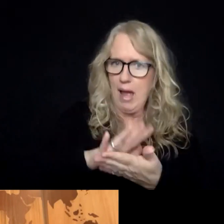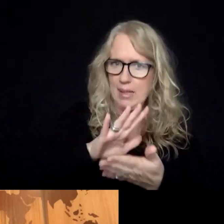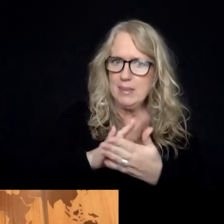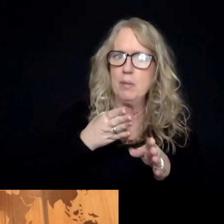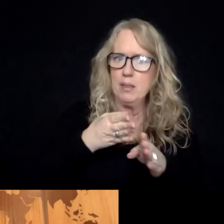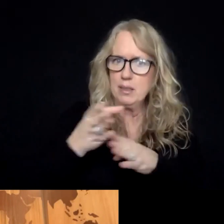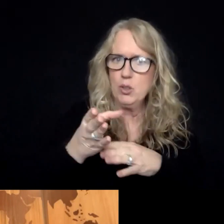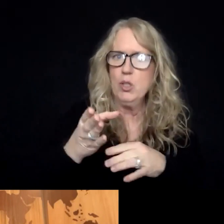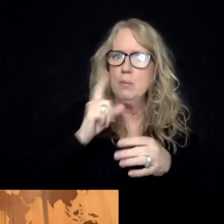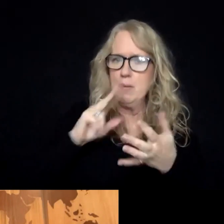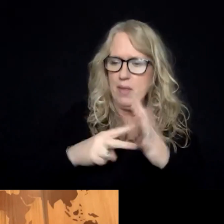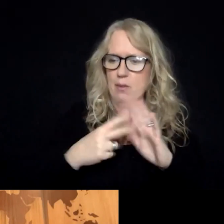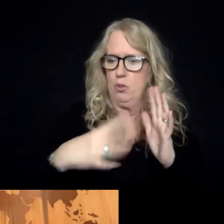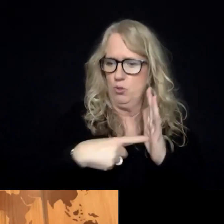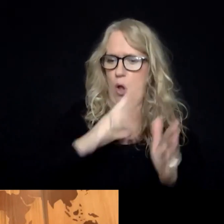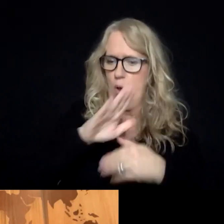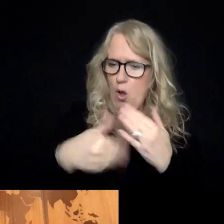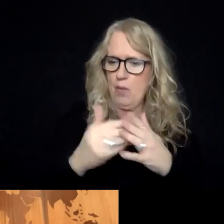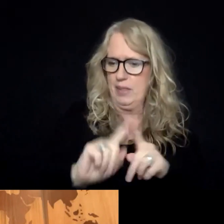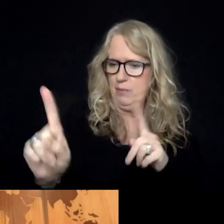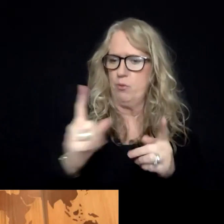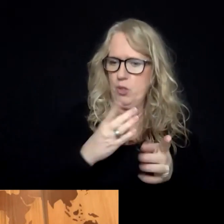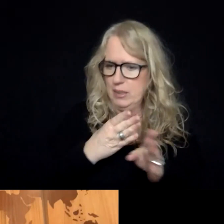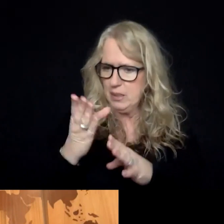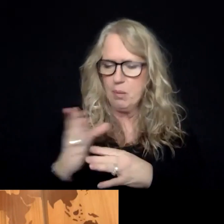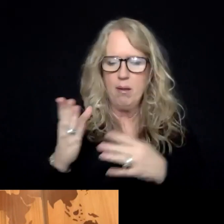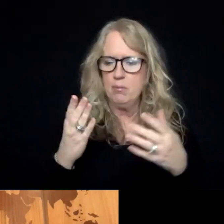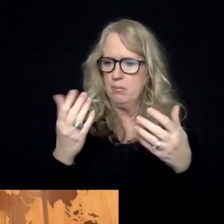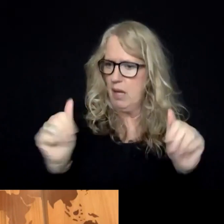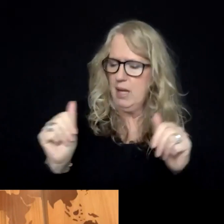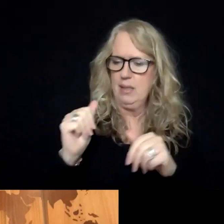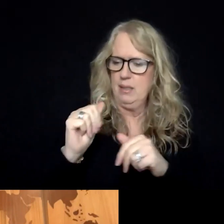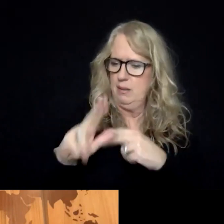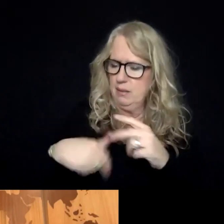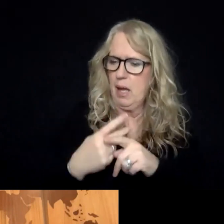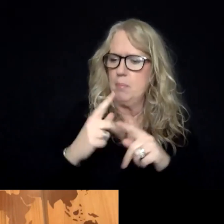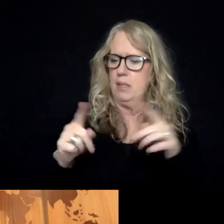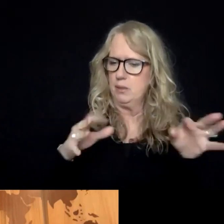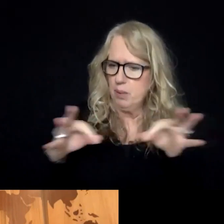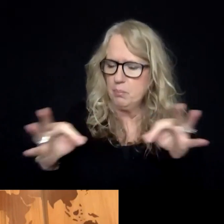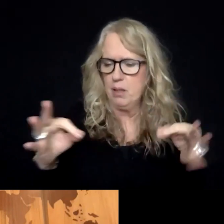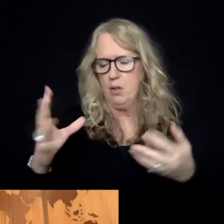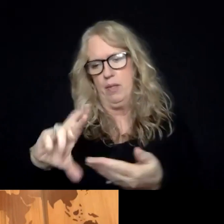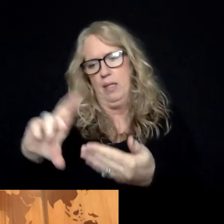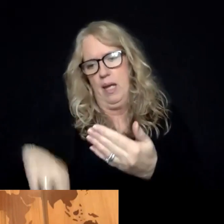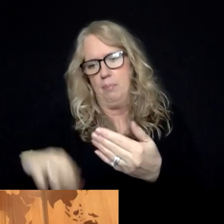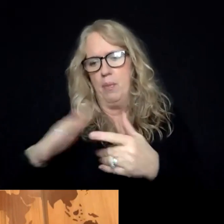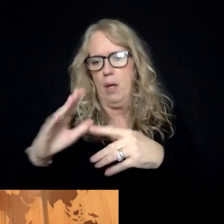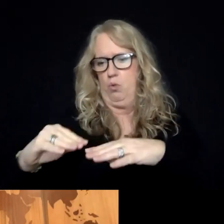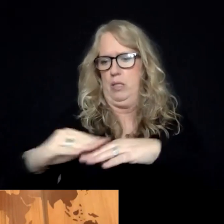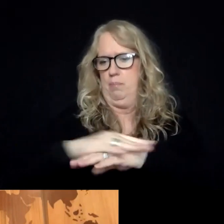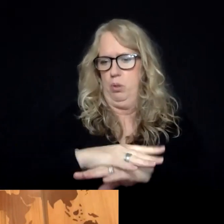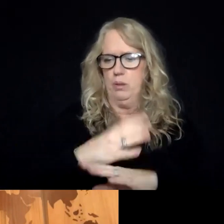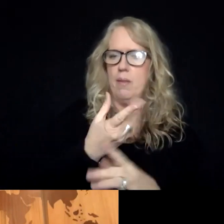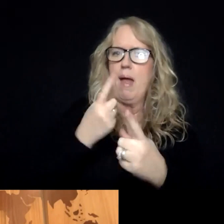are implicitly invoking all of the disciplines. Any given type of explanation is the end product of the influences that preceded